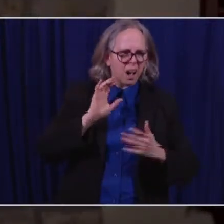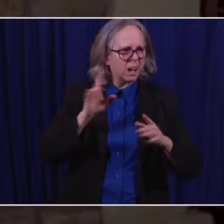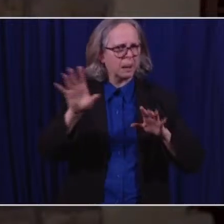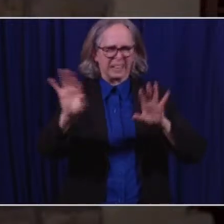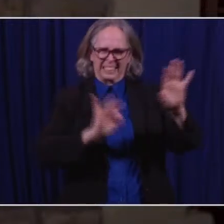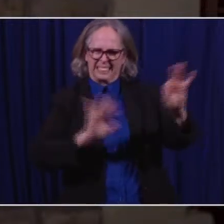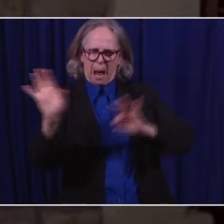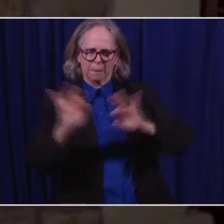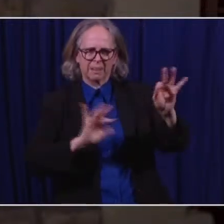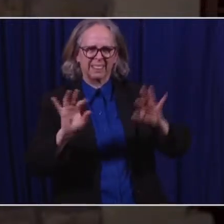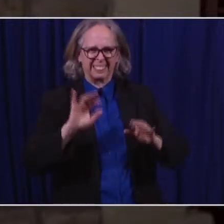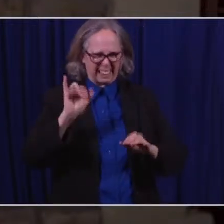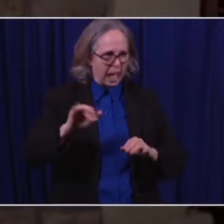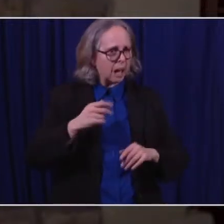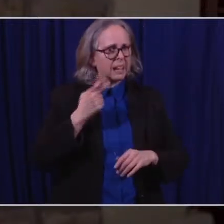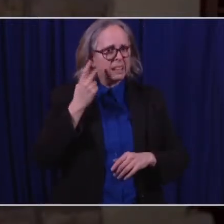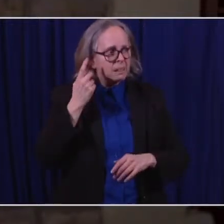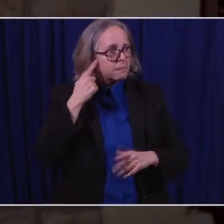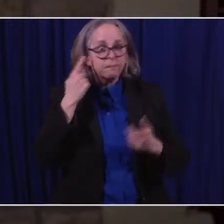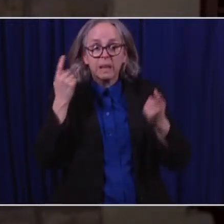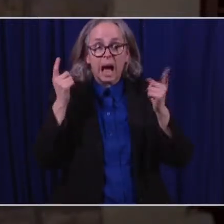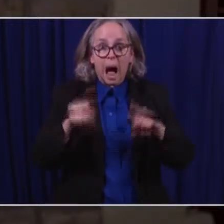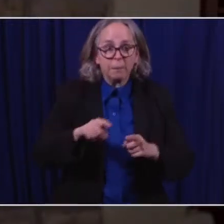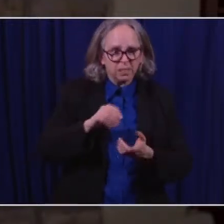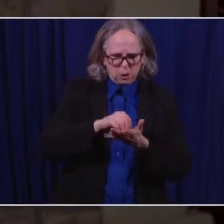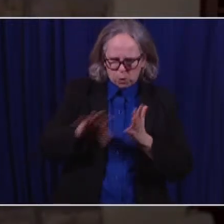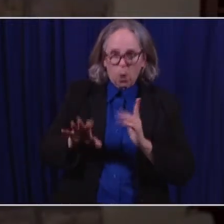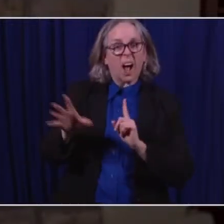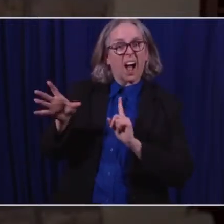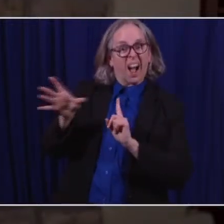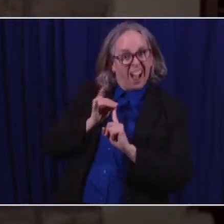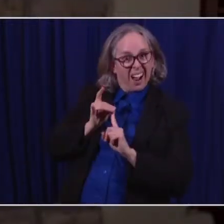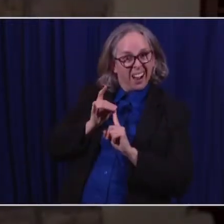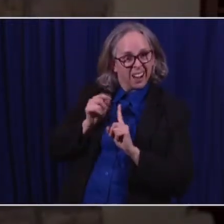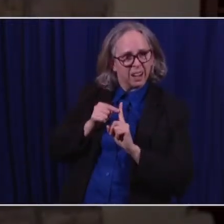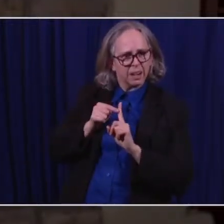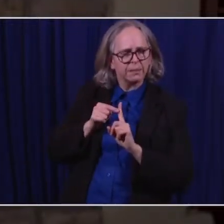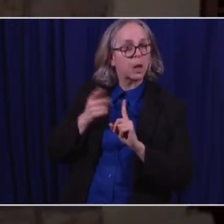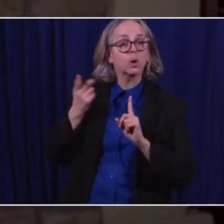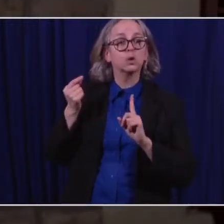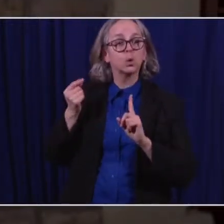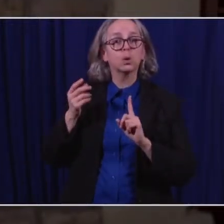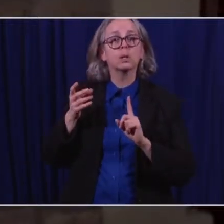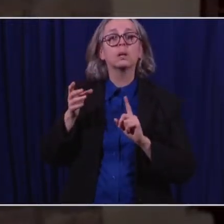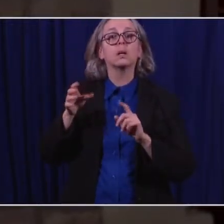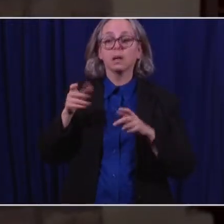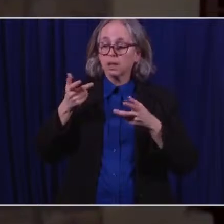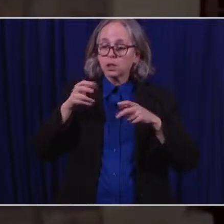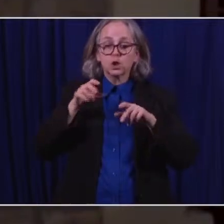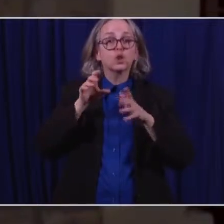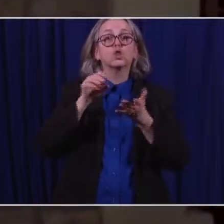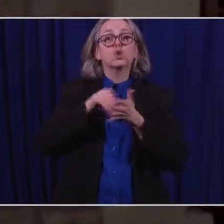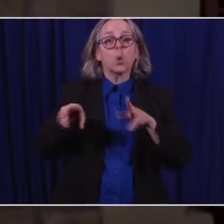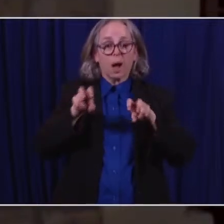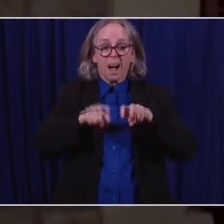turned out to be positive, they took the people around them who were within 6 feet, where everyone was